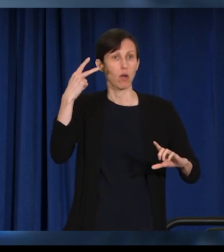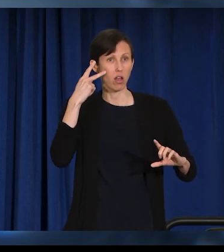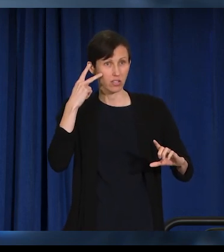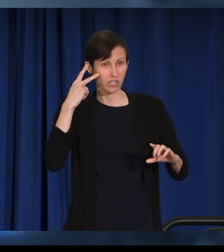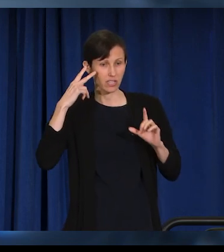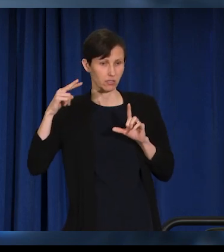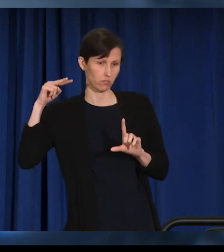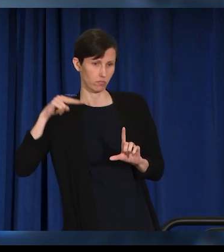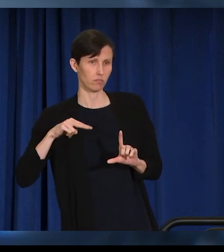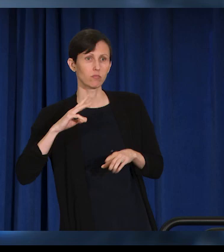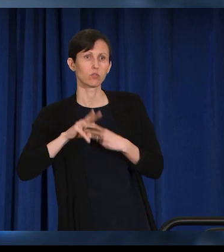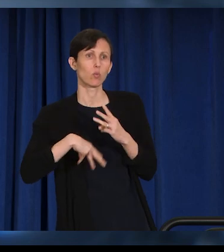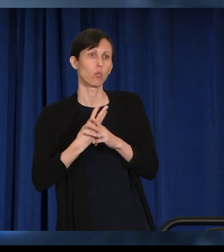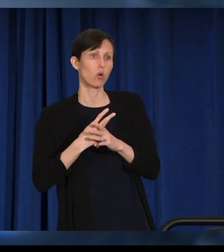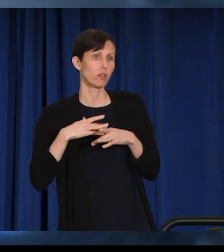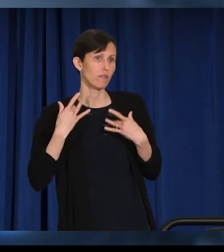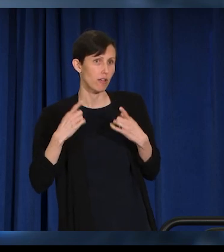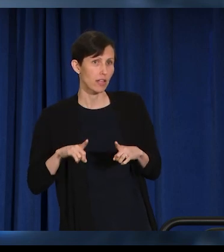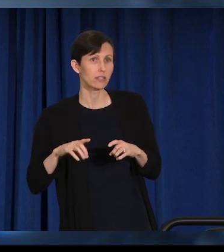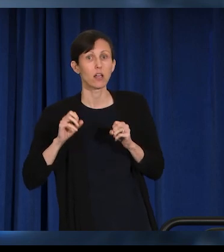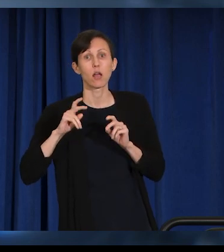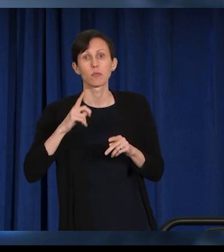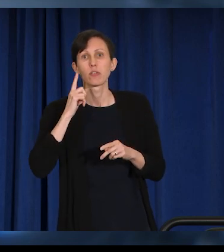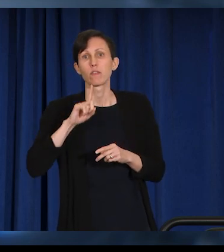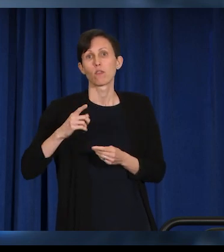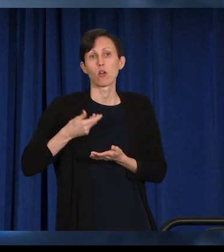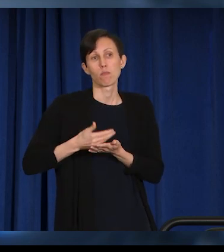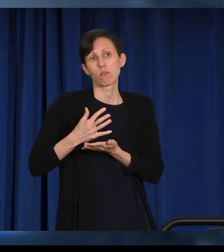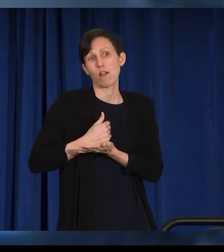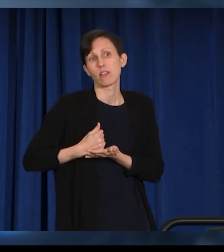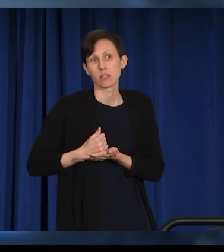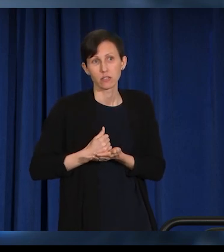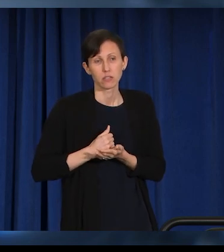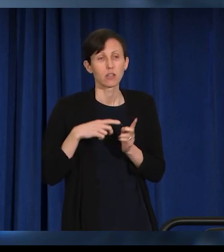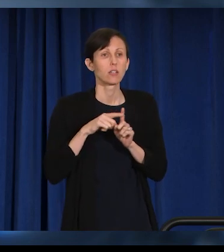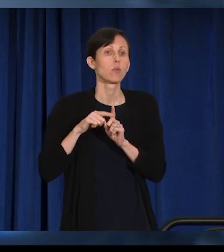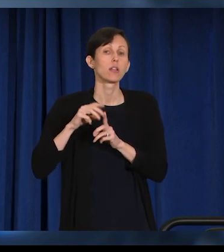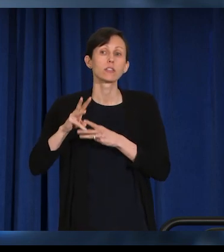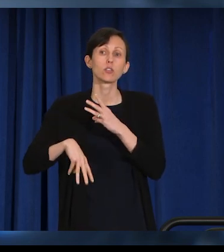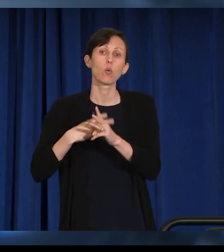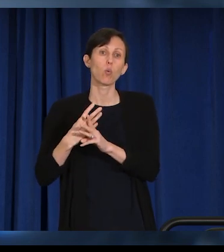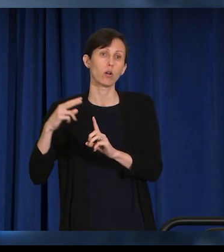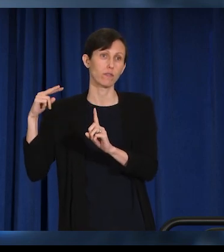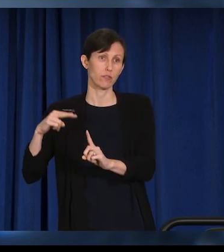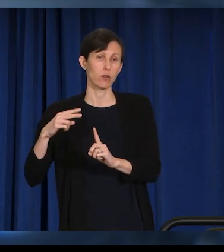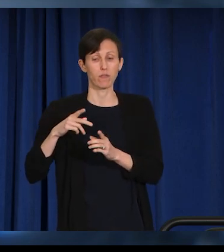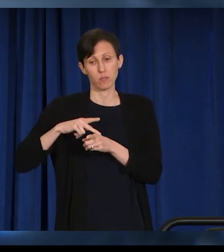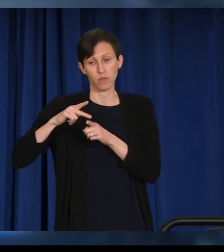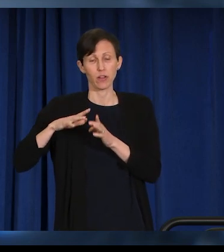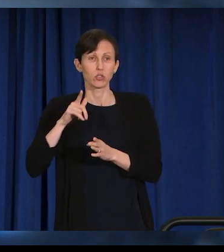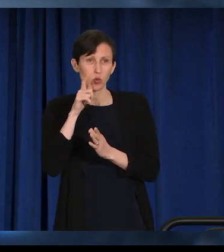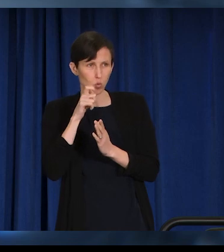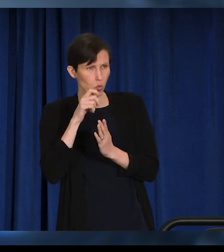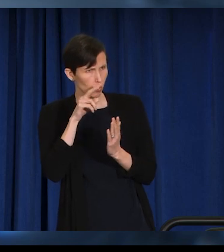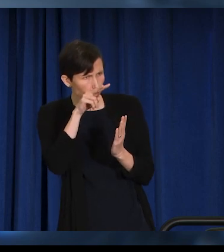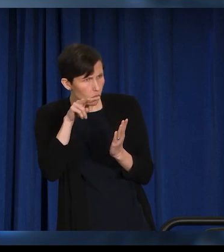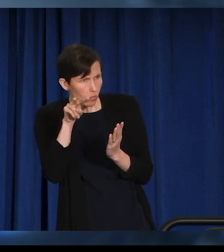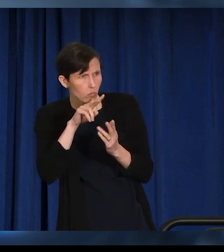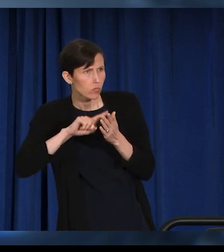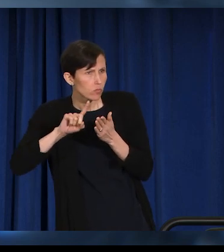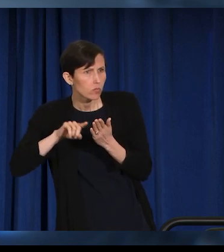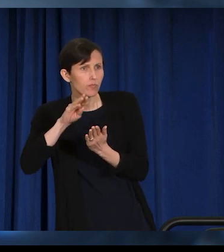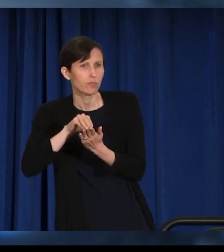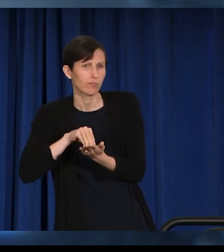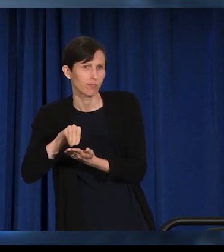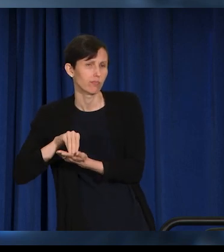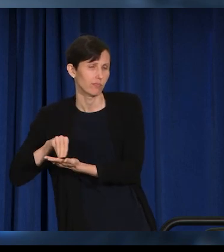world events and opportunities for profit, as well as the worldview of the professionals who document the neurotypes. Autism's